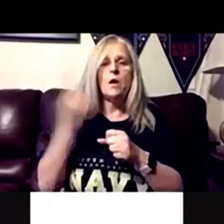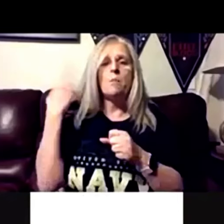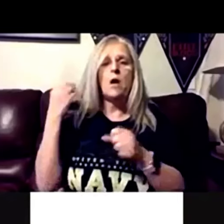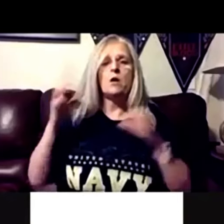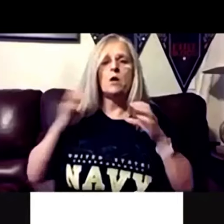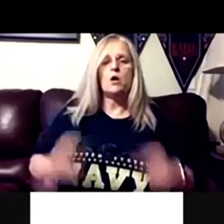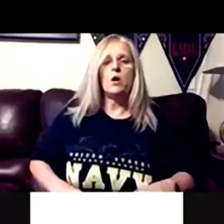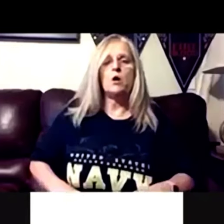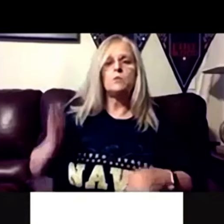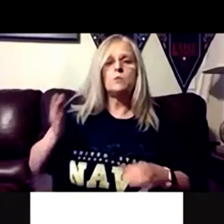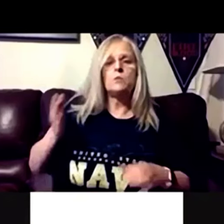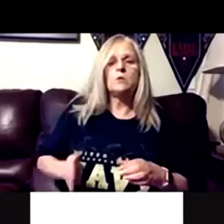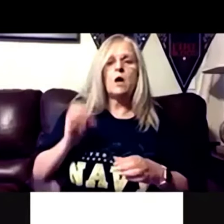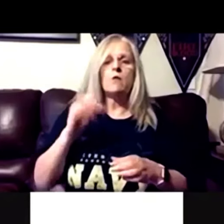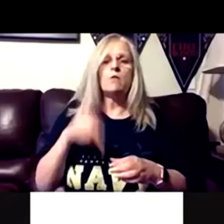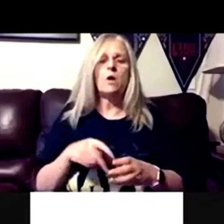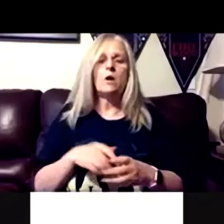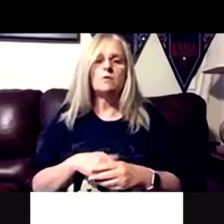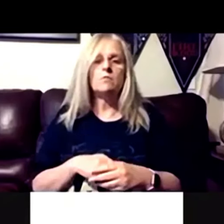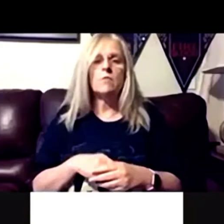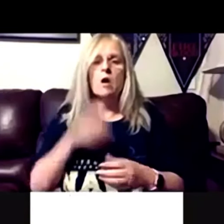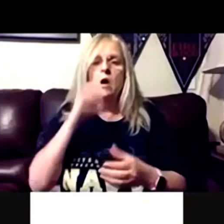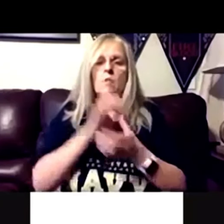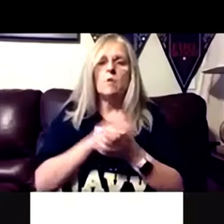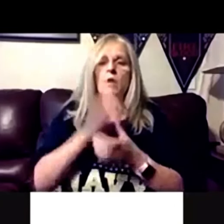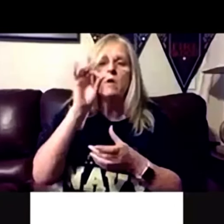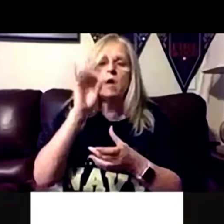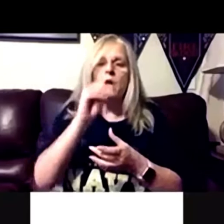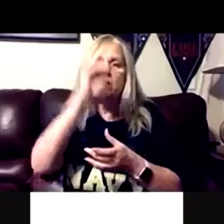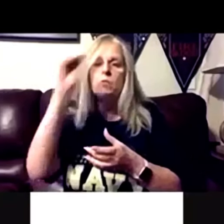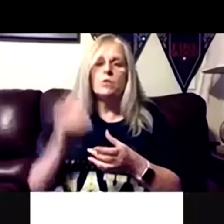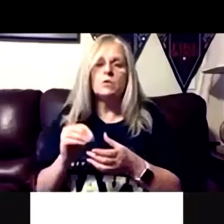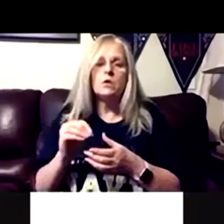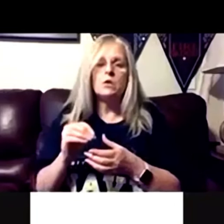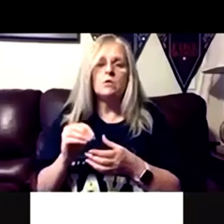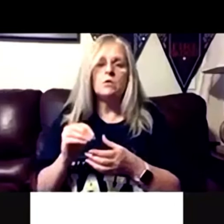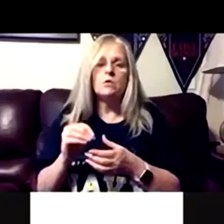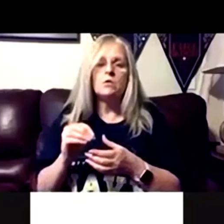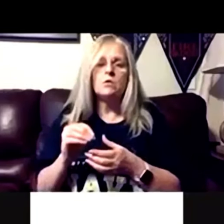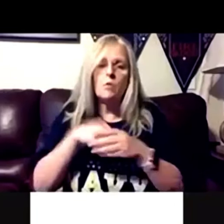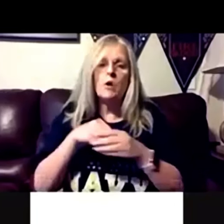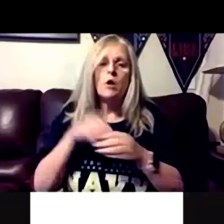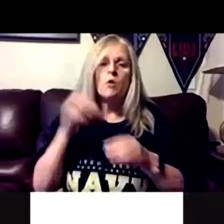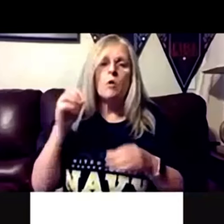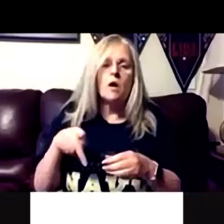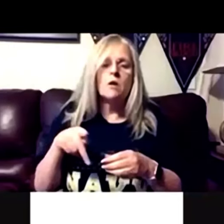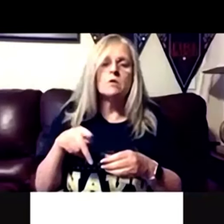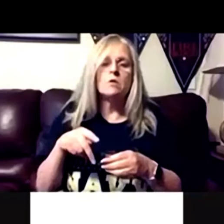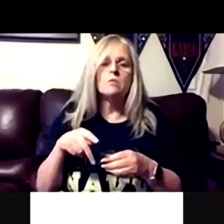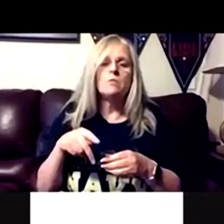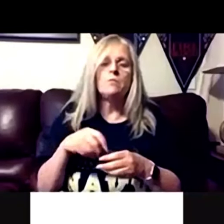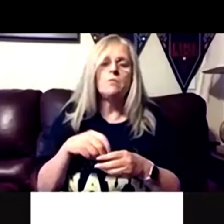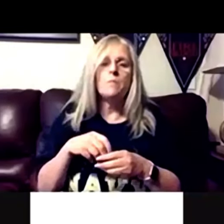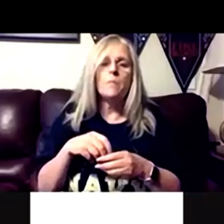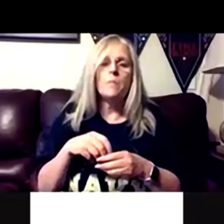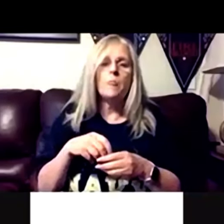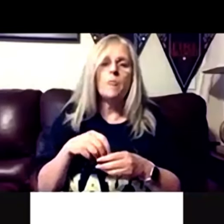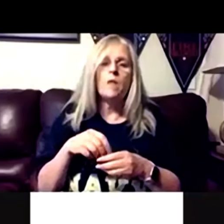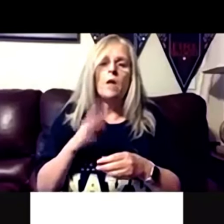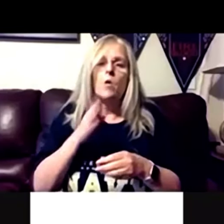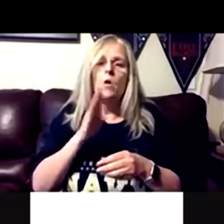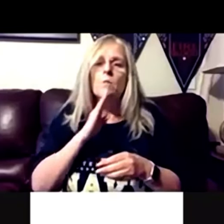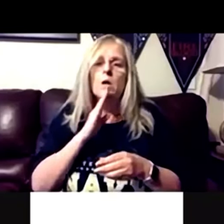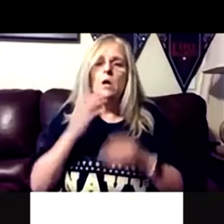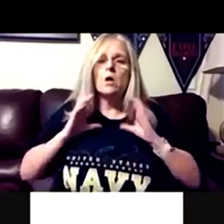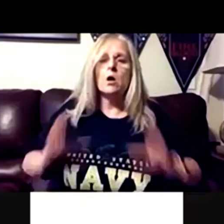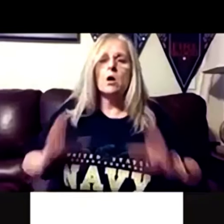ONPASSIVE. I believe 80% of the people that come into ONPASSIVE will come into ONPASSIVE and will be customers. And they'll be